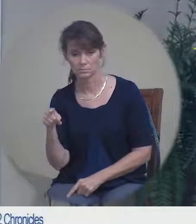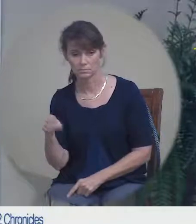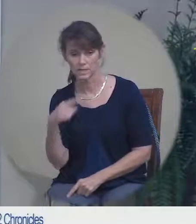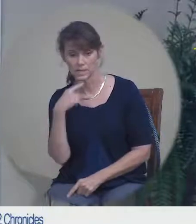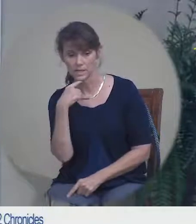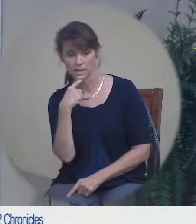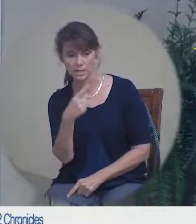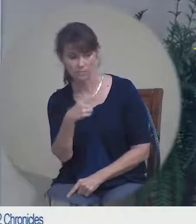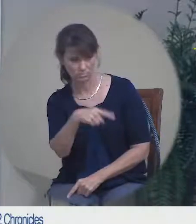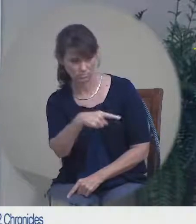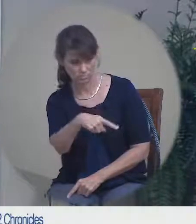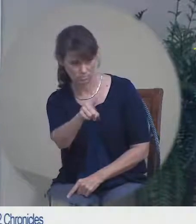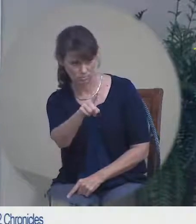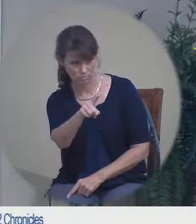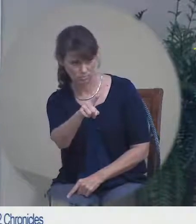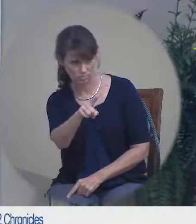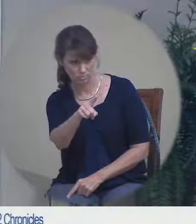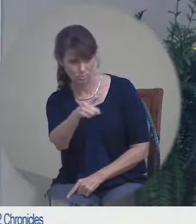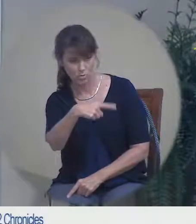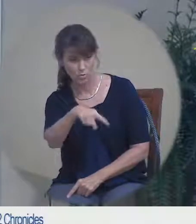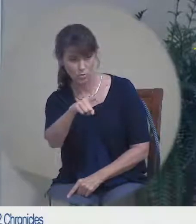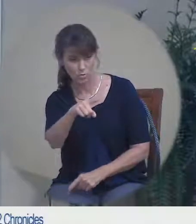What's he supposed to do?